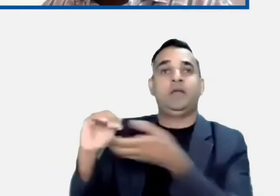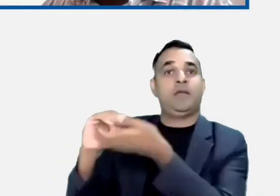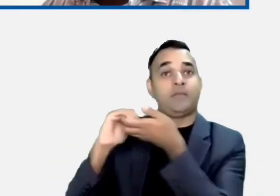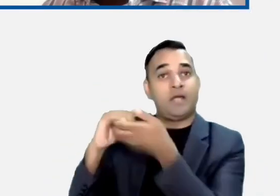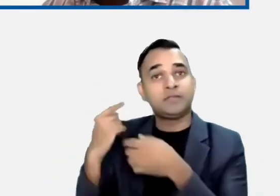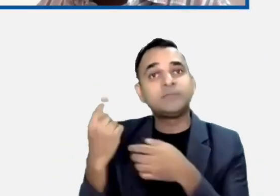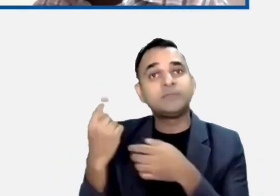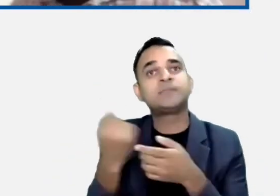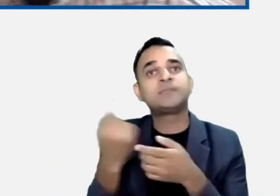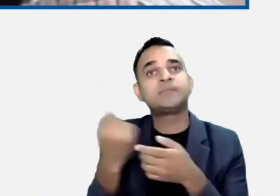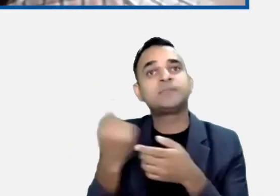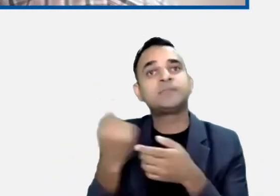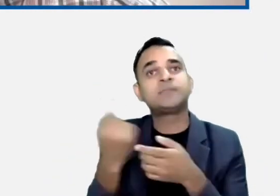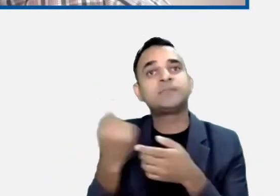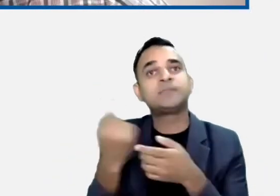that